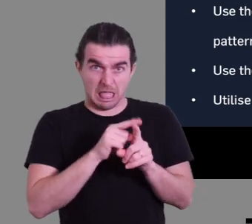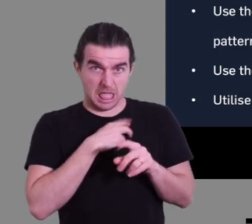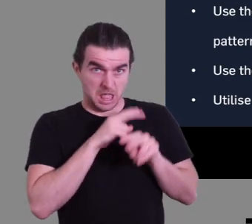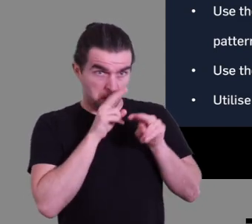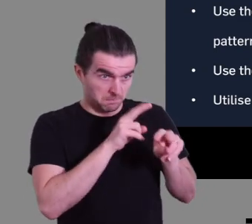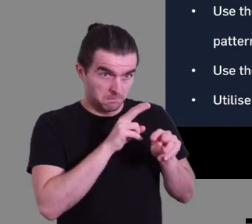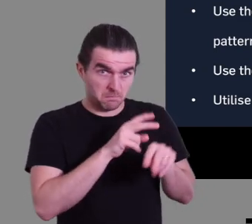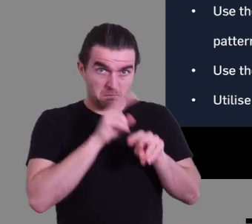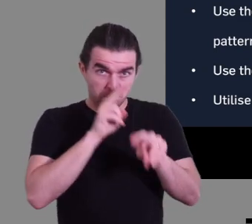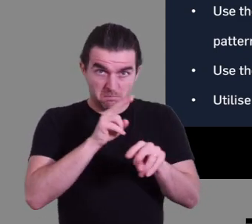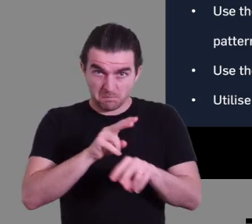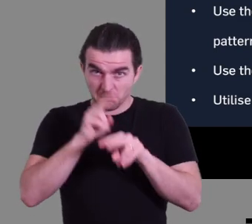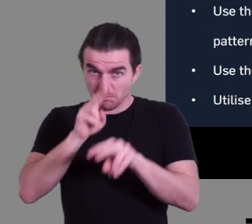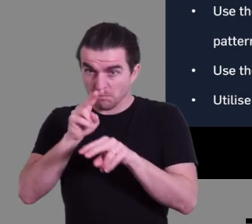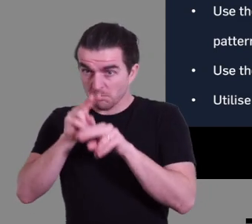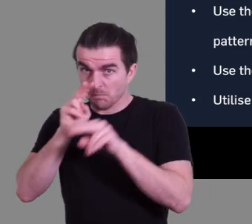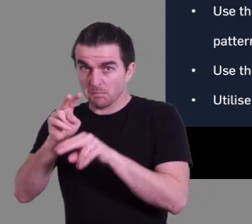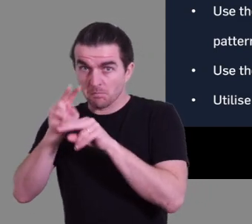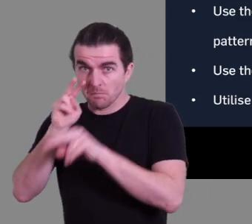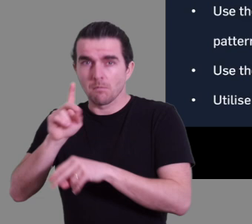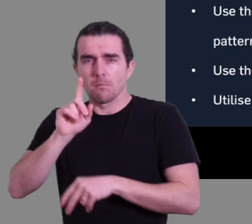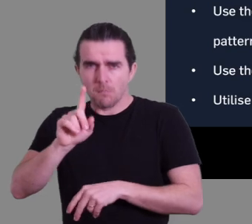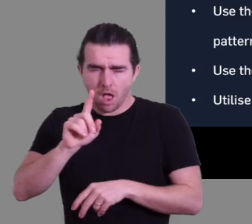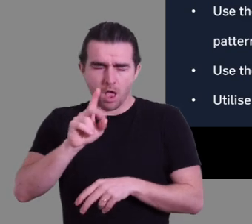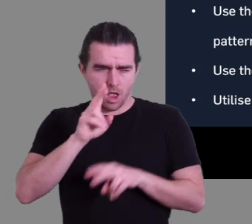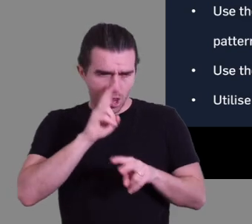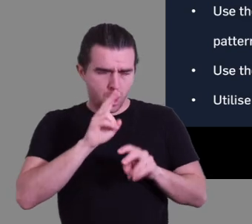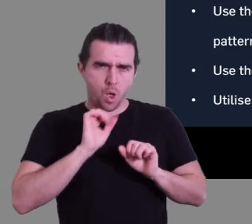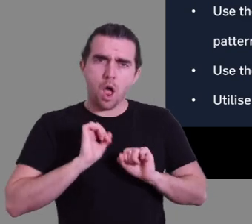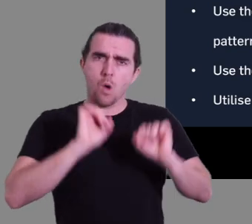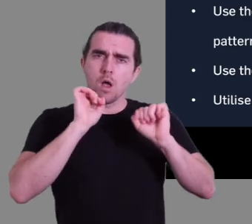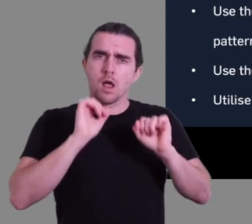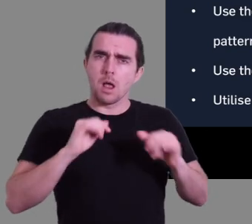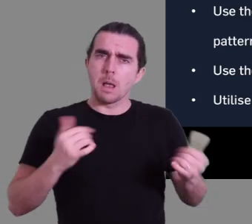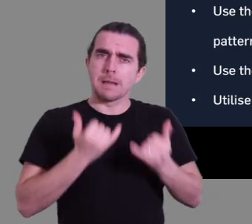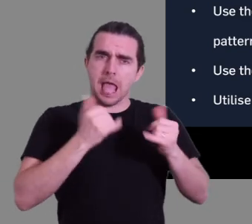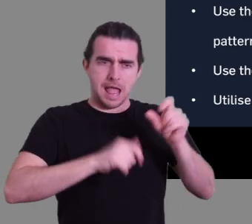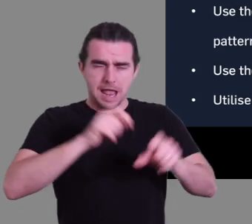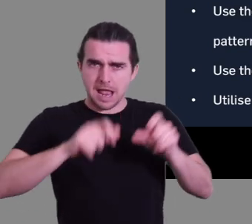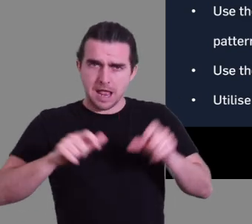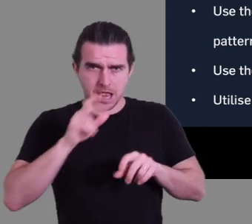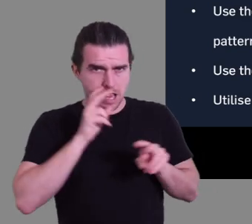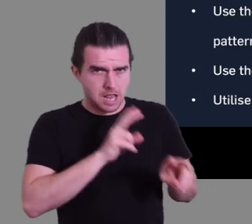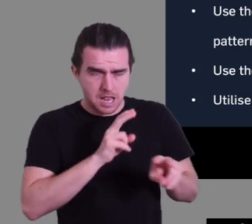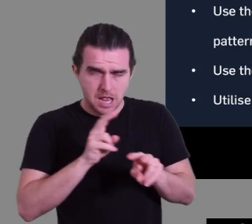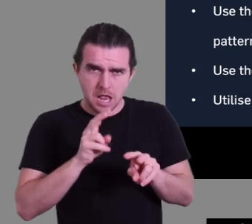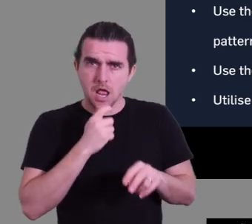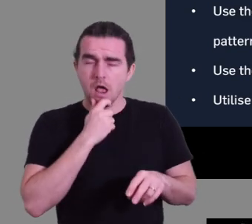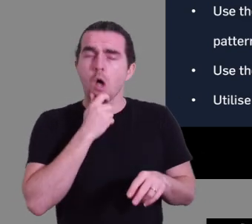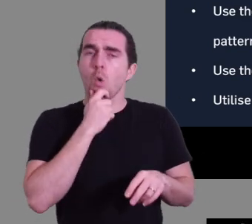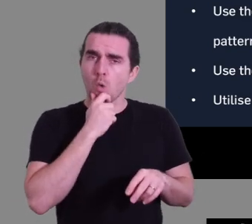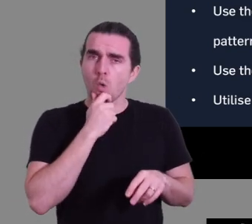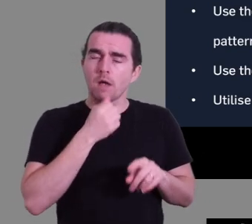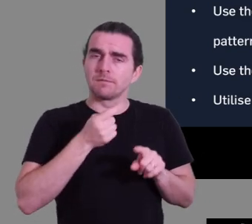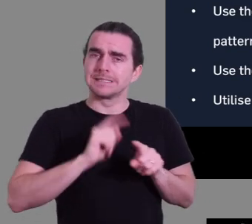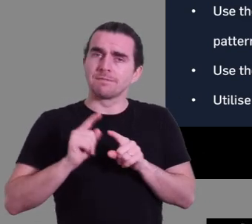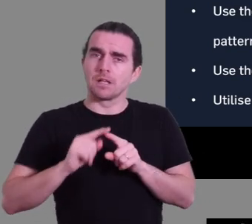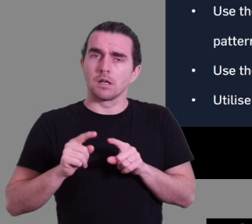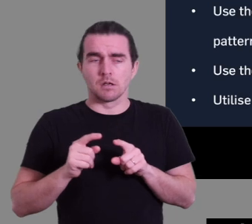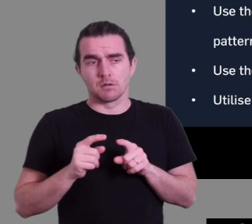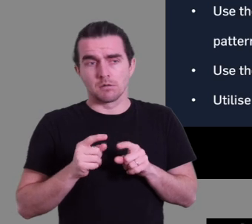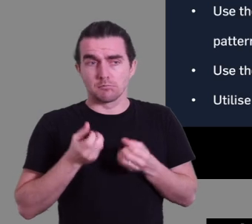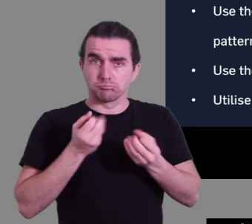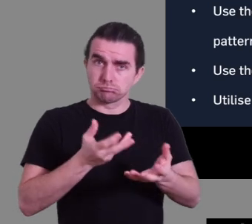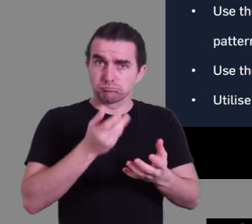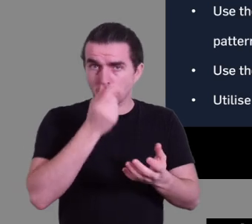same lens. And then look at your own players and let them come up with